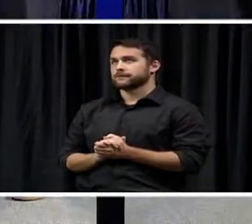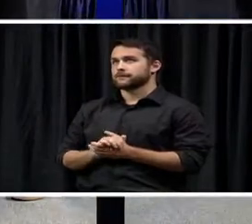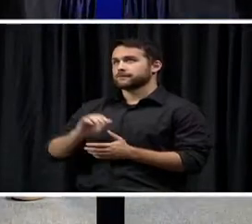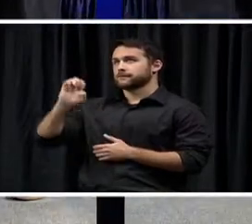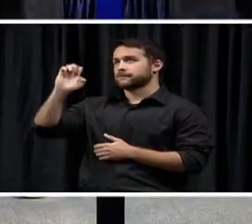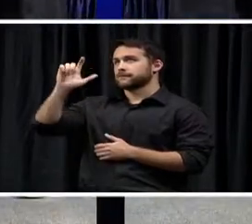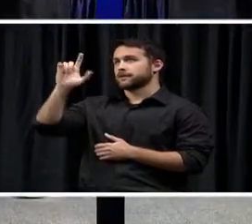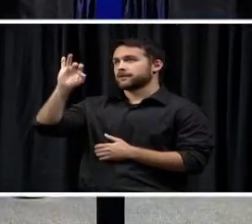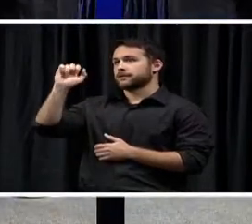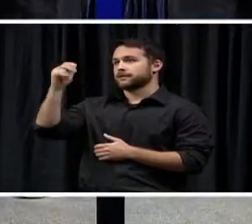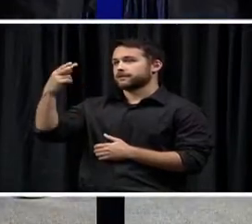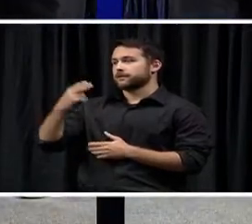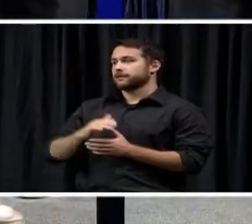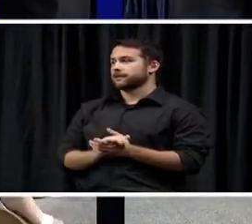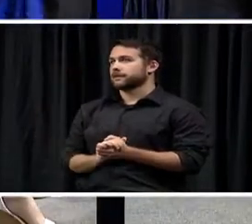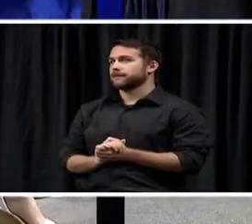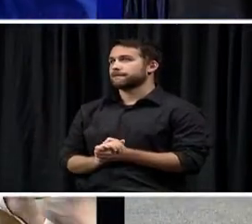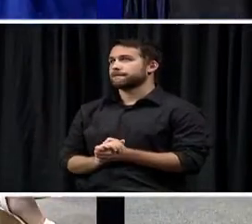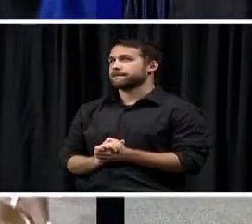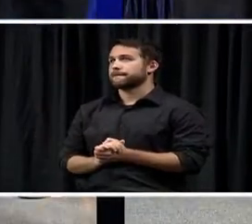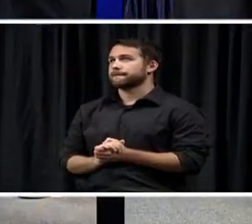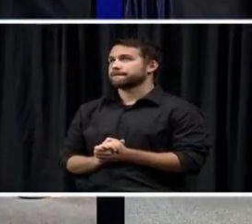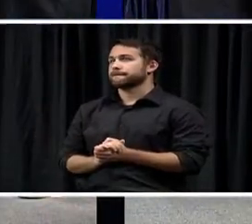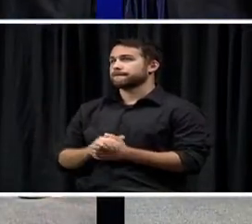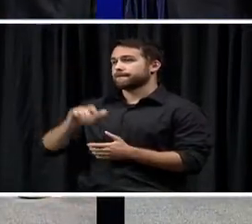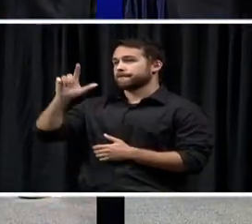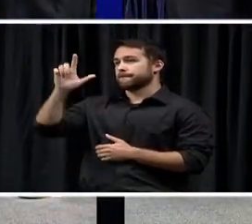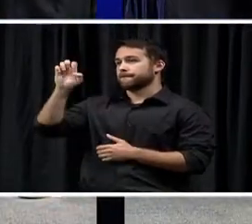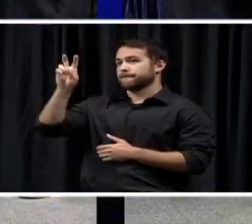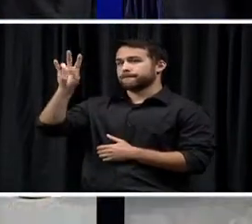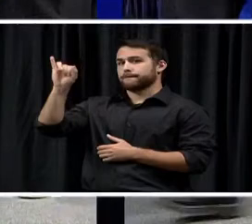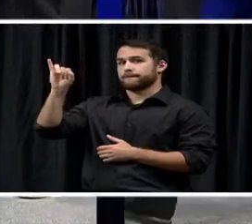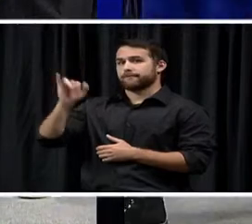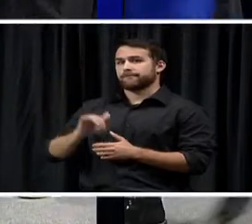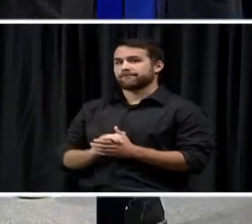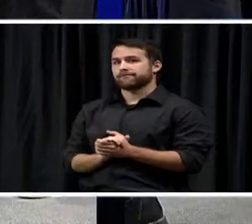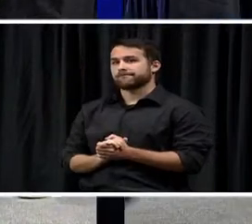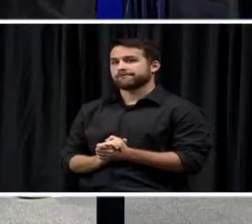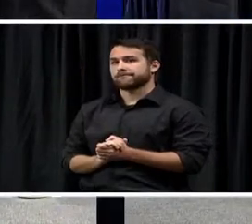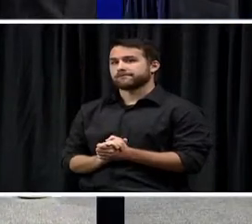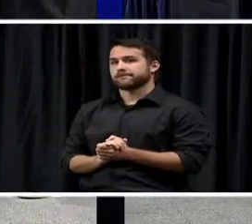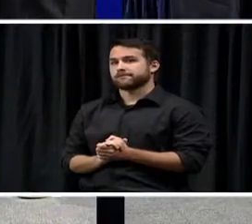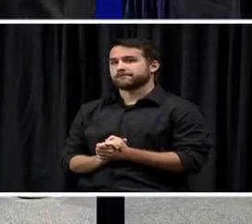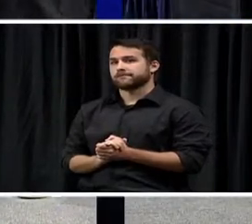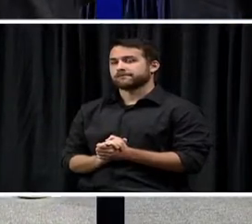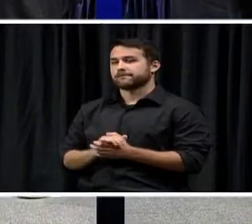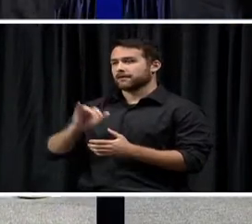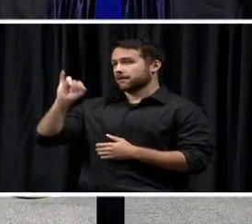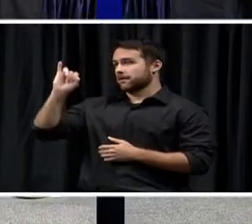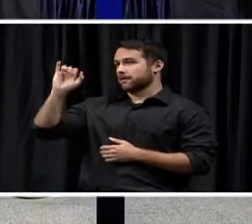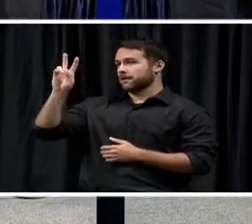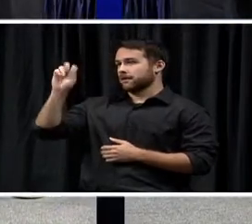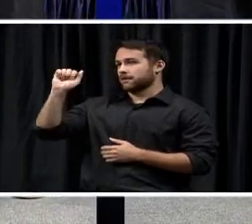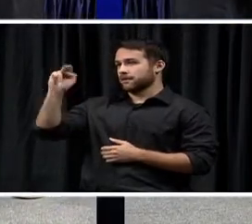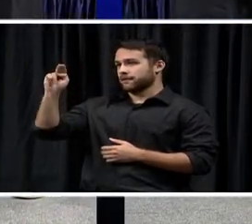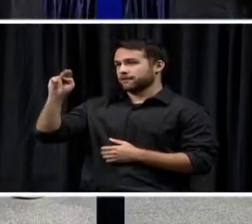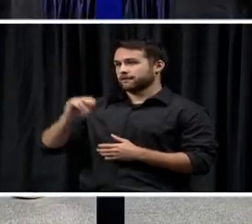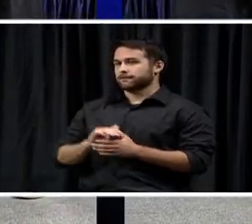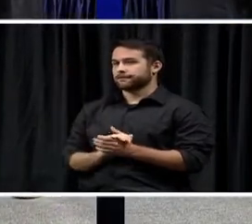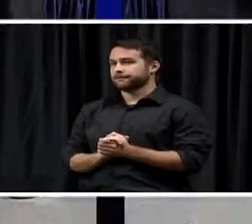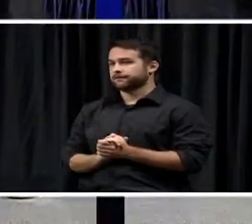Elizabeth Alexander Gann. Levi Gino Frechette. Ivan Jesus